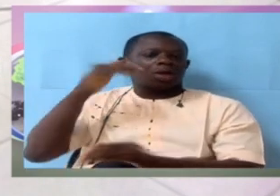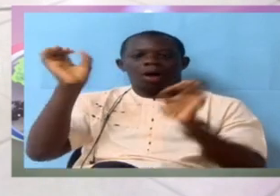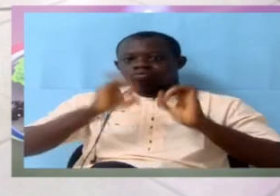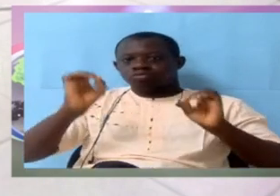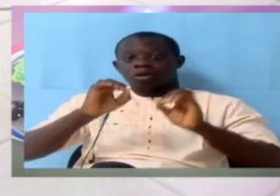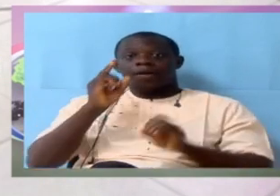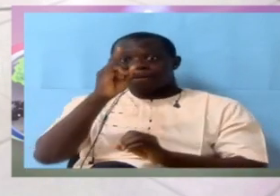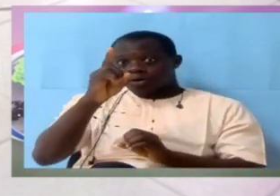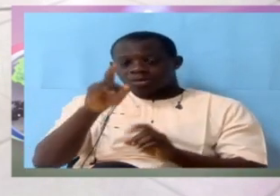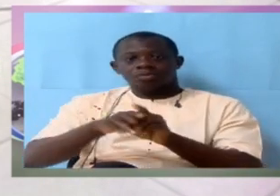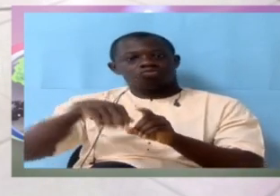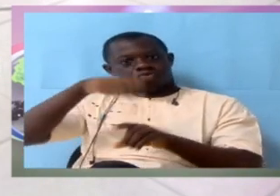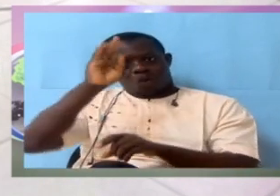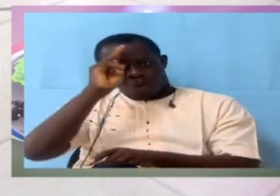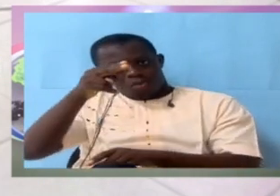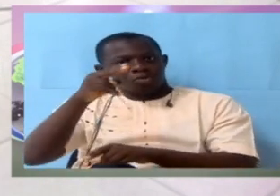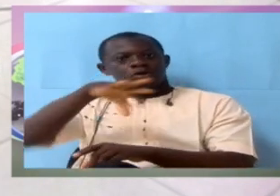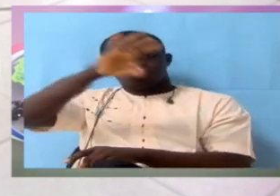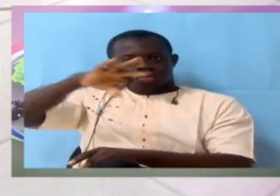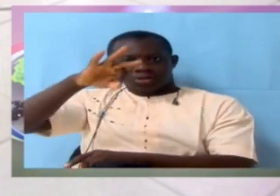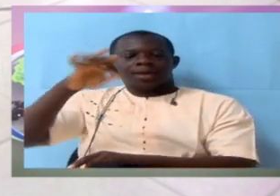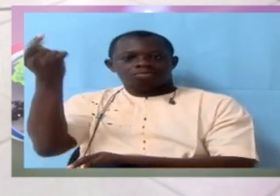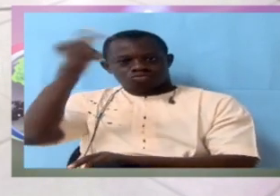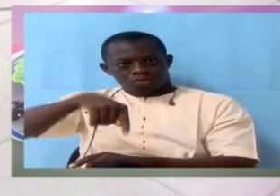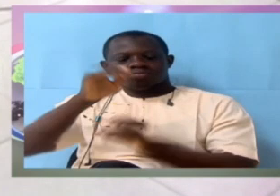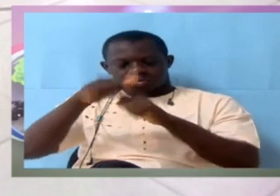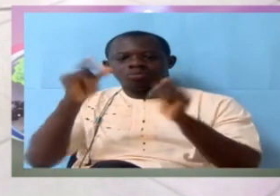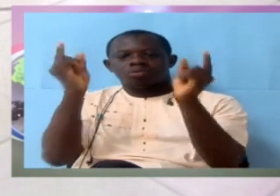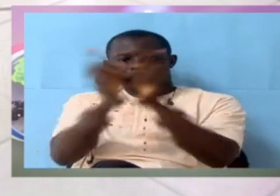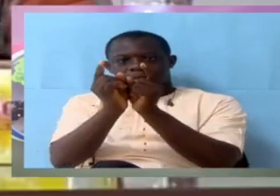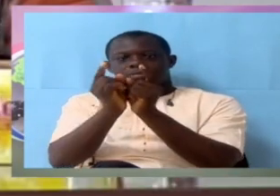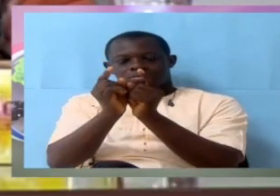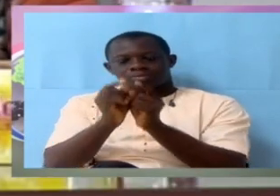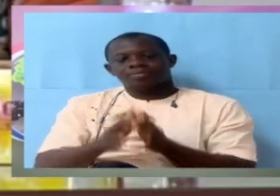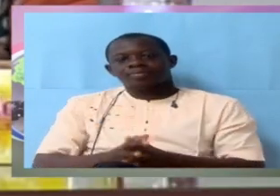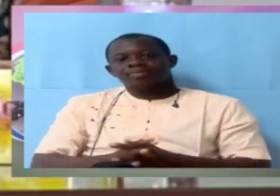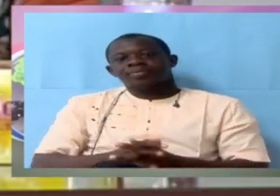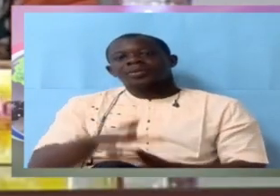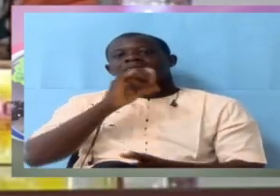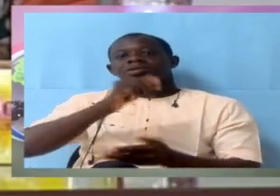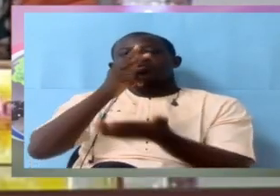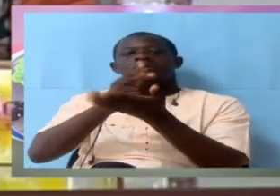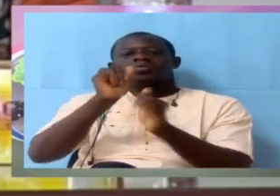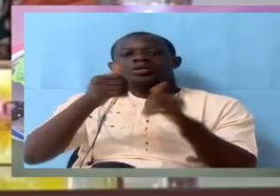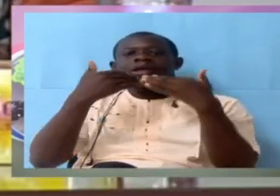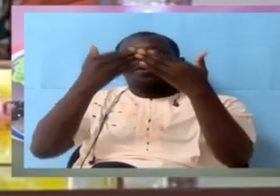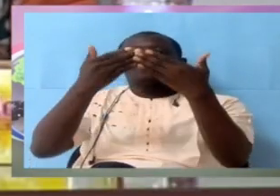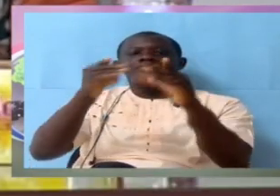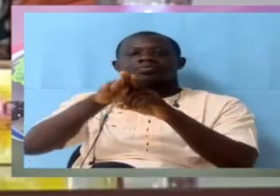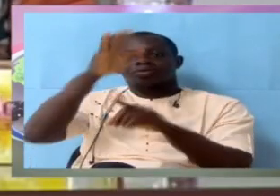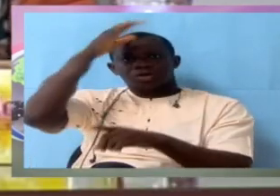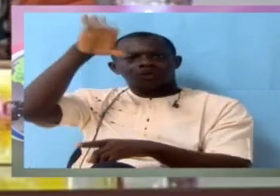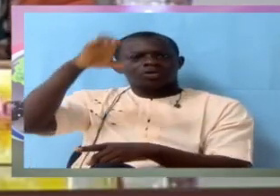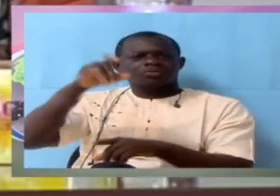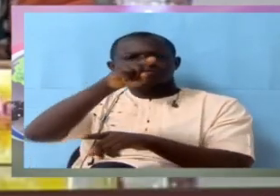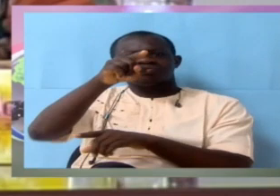back on Thursday, you will meet them here on that day. They'll be here. Mr. Witness, can you tell this commission where you met the paramilitary